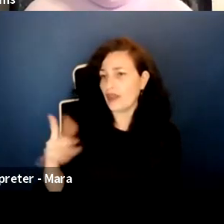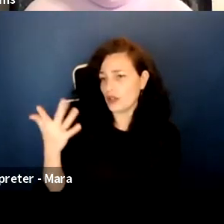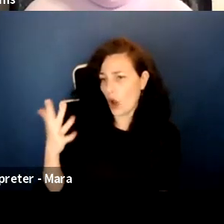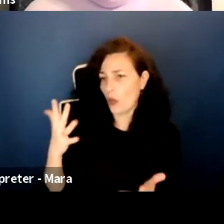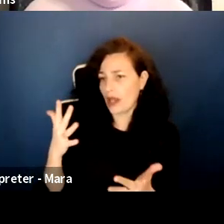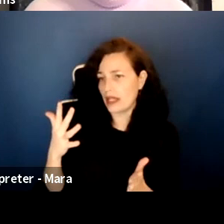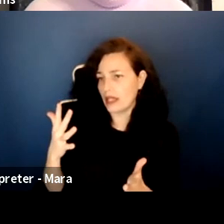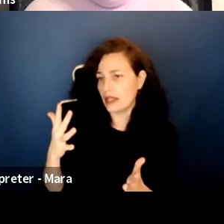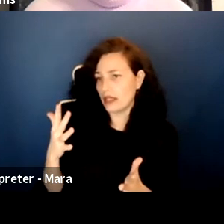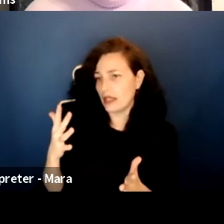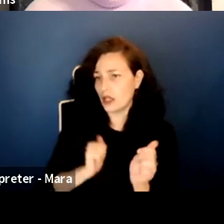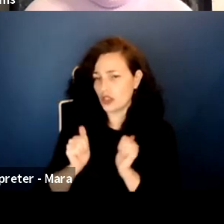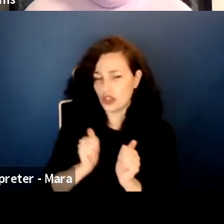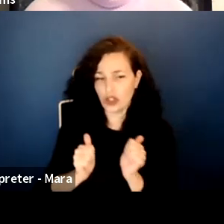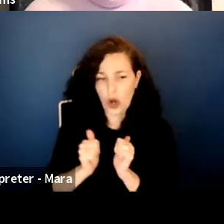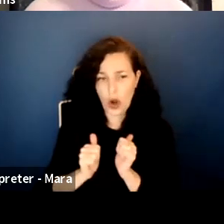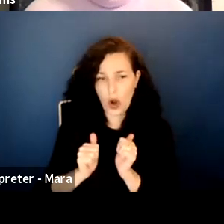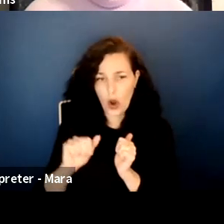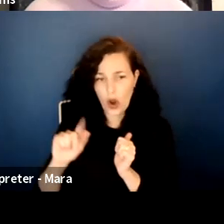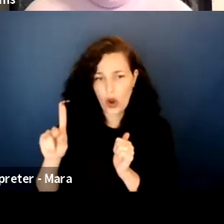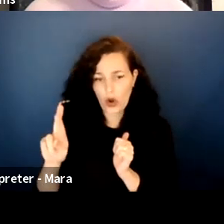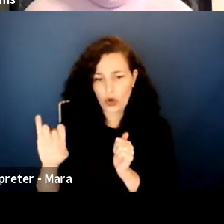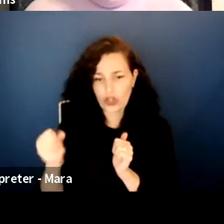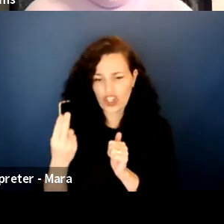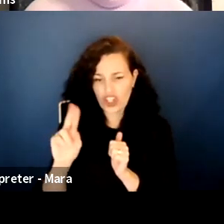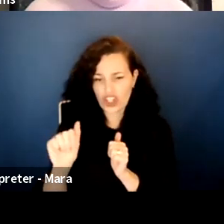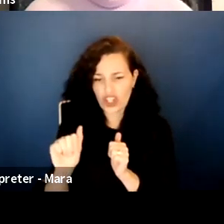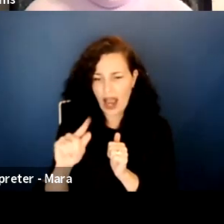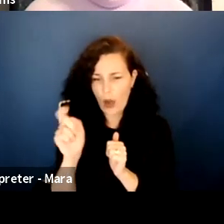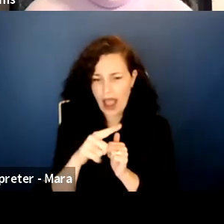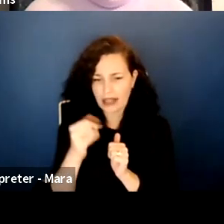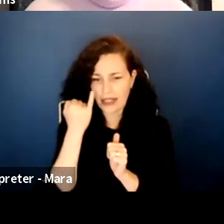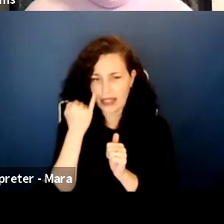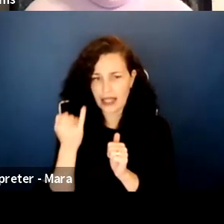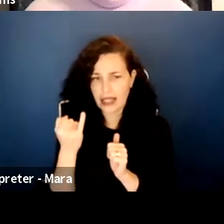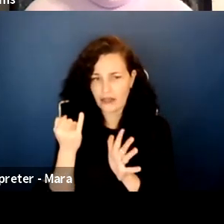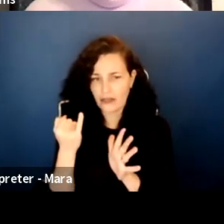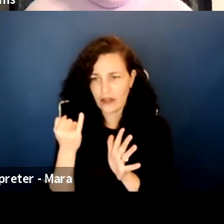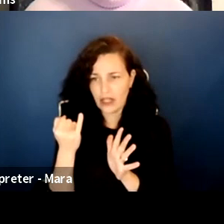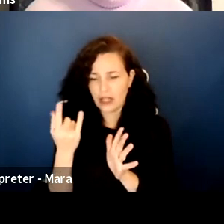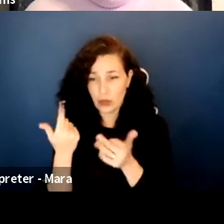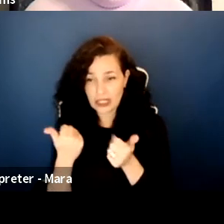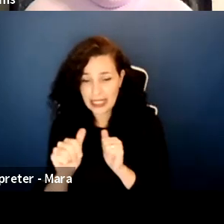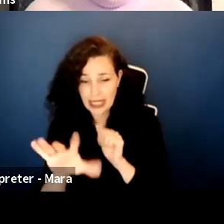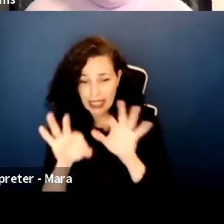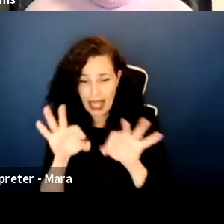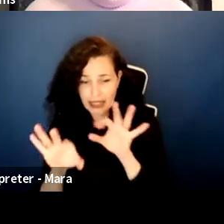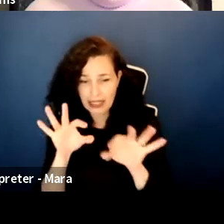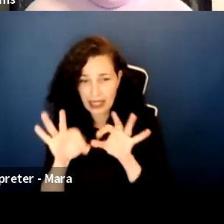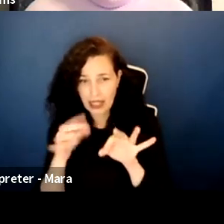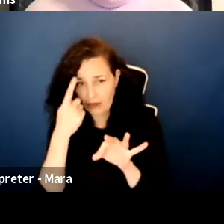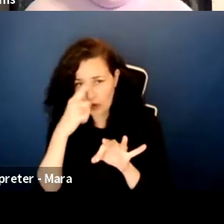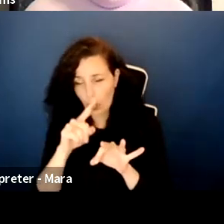on? Are you still casting? I'm not still casting, but we have the remake. Is that Danger Force?